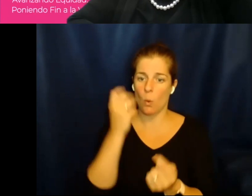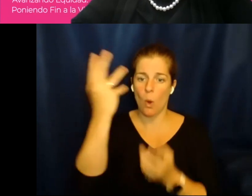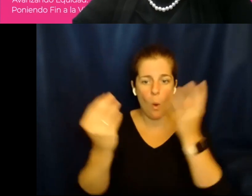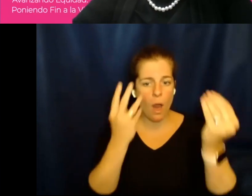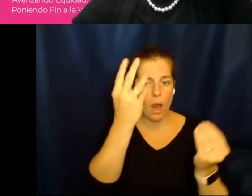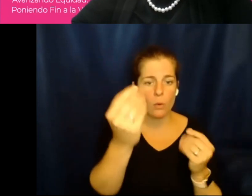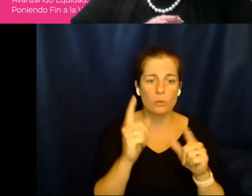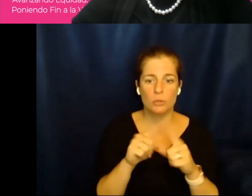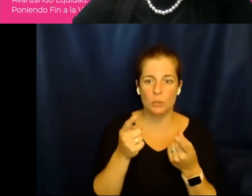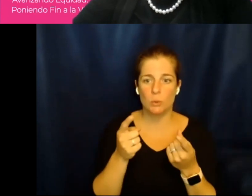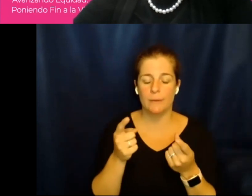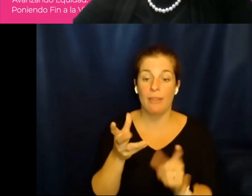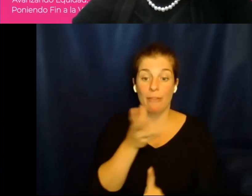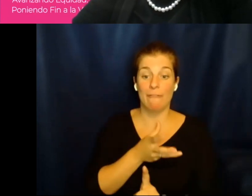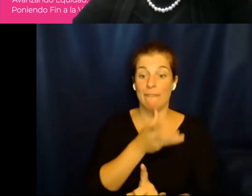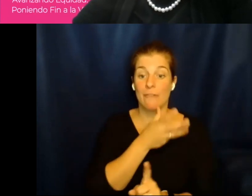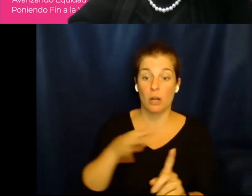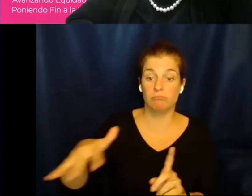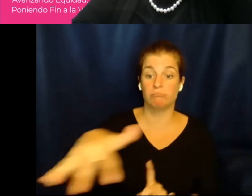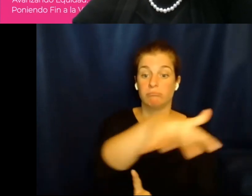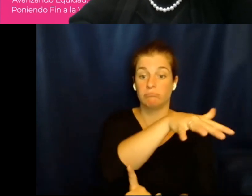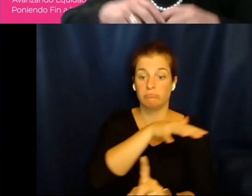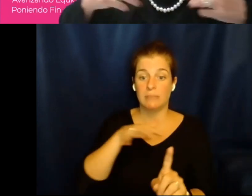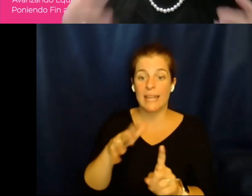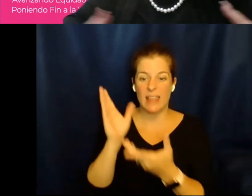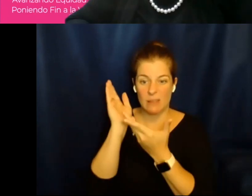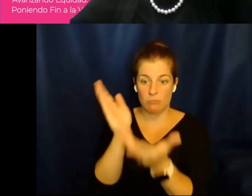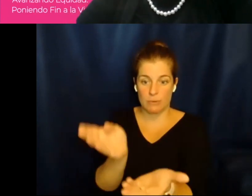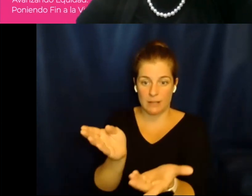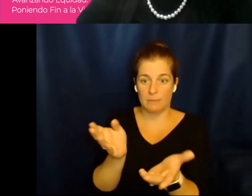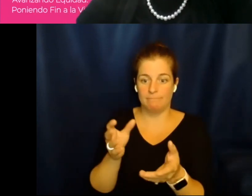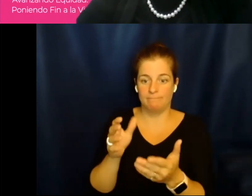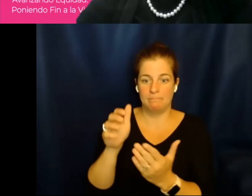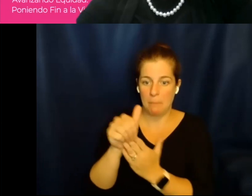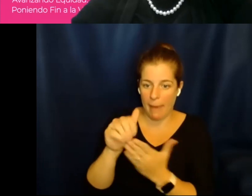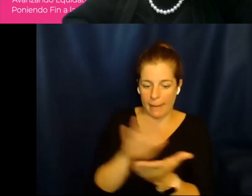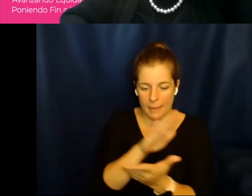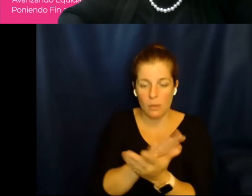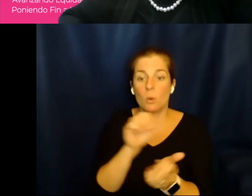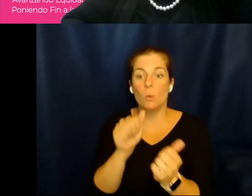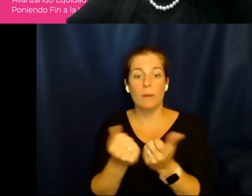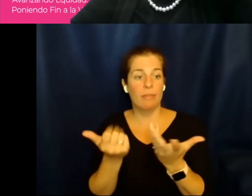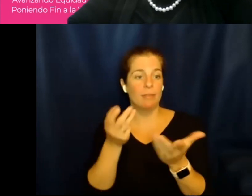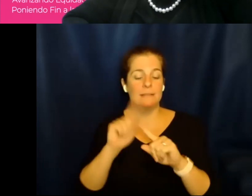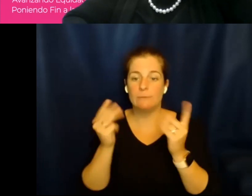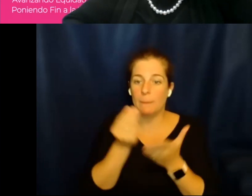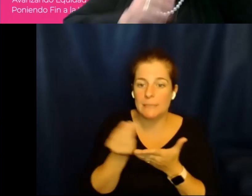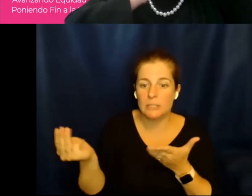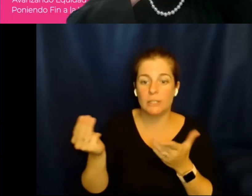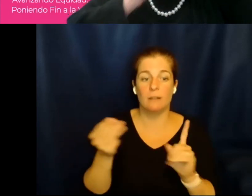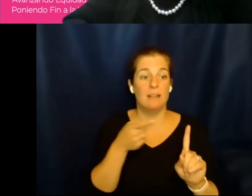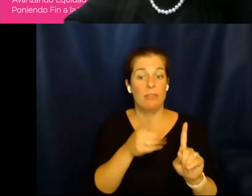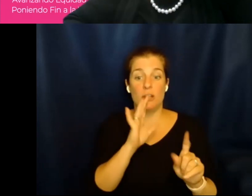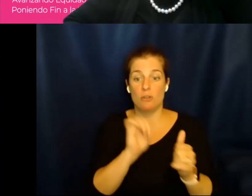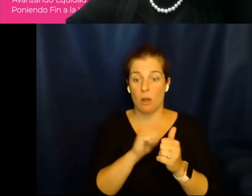fields where the farm workers are out and they bring them packets with material. And they talk to the foreman there as